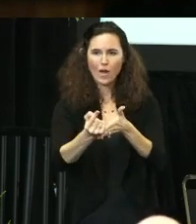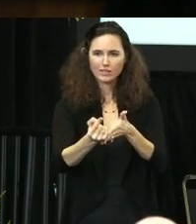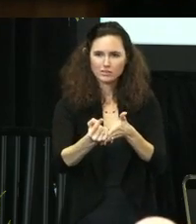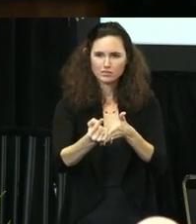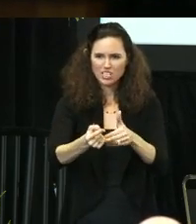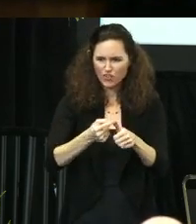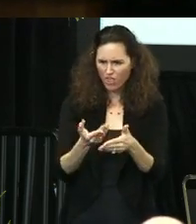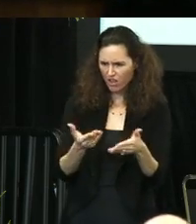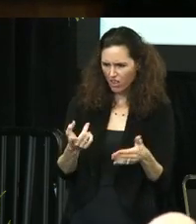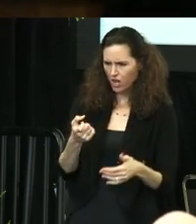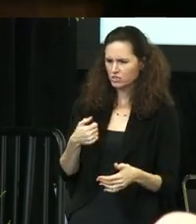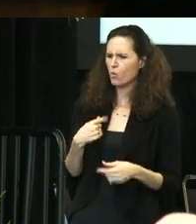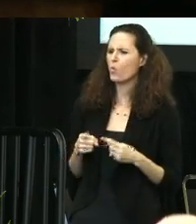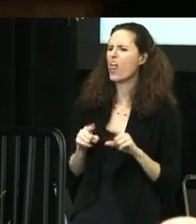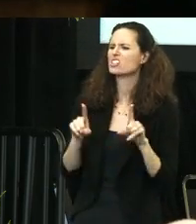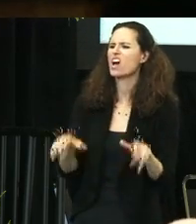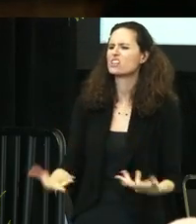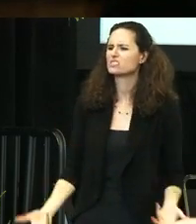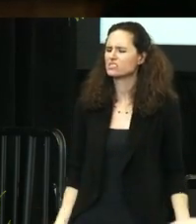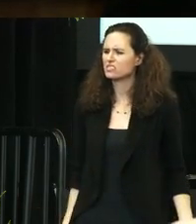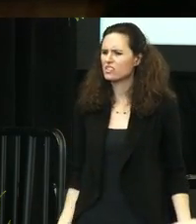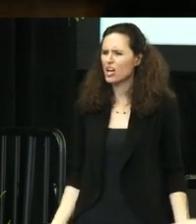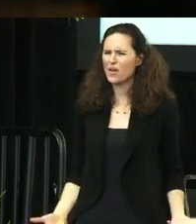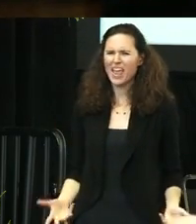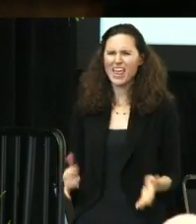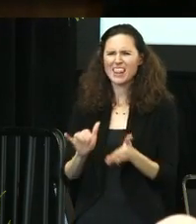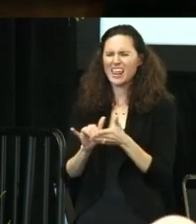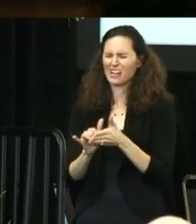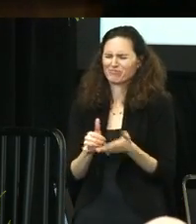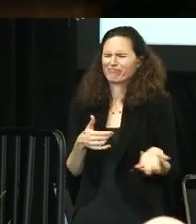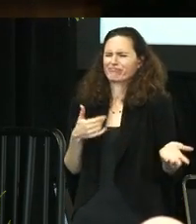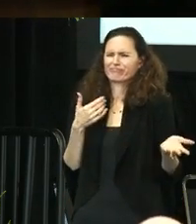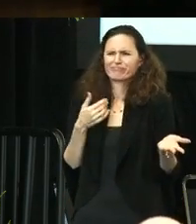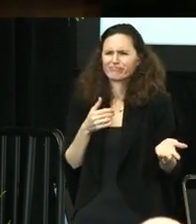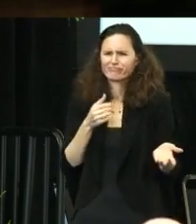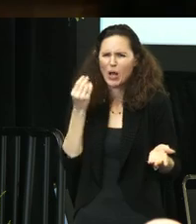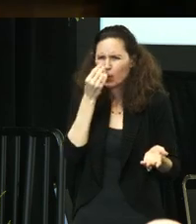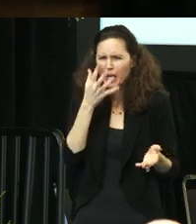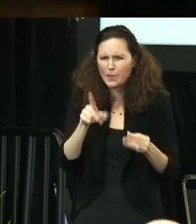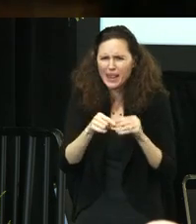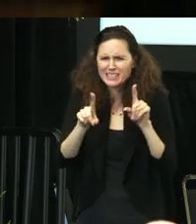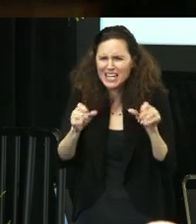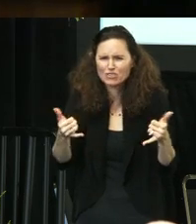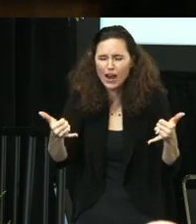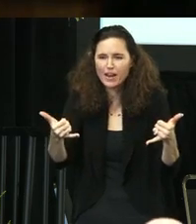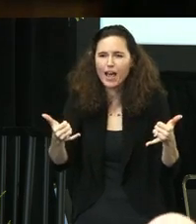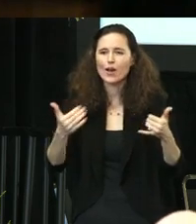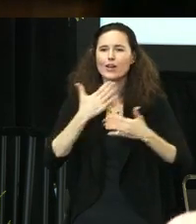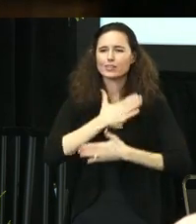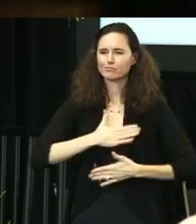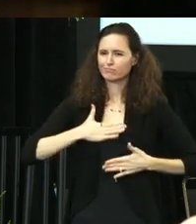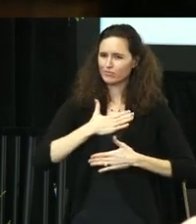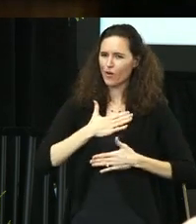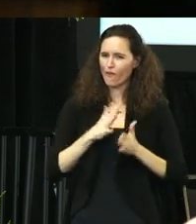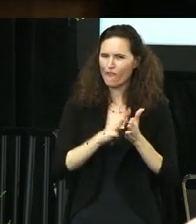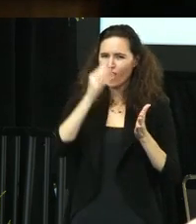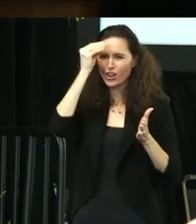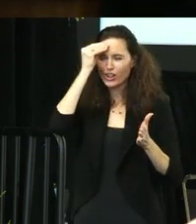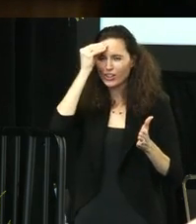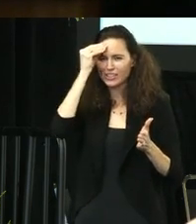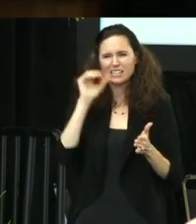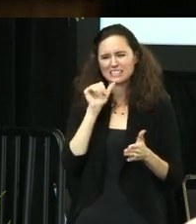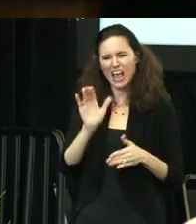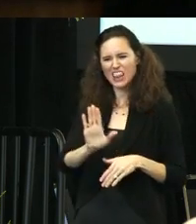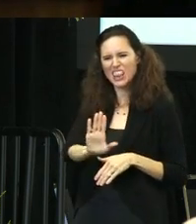first thing they ask me on day one, when are the tests? I'm like, that's the furthest thing from my mind. The joy of learning, it's not there for